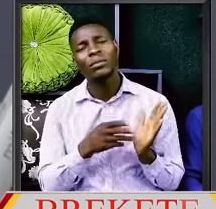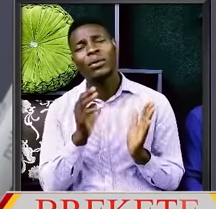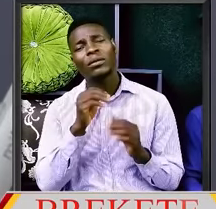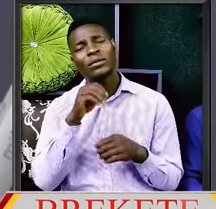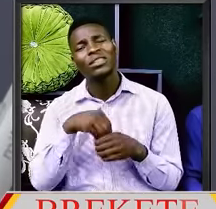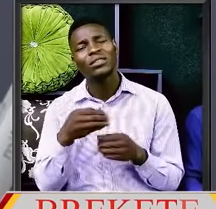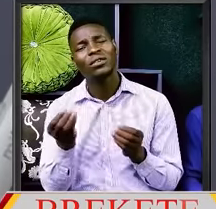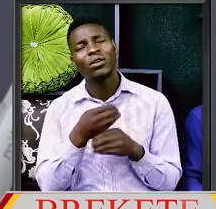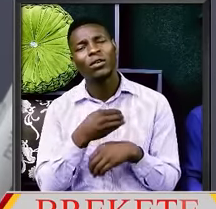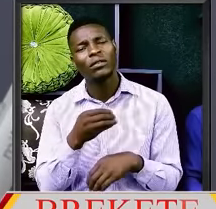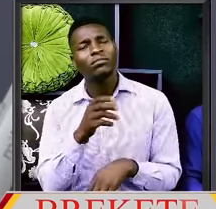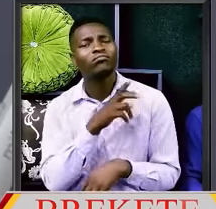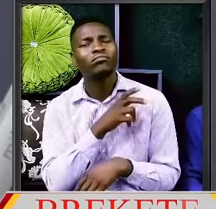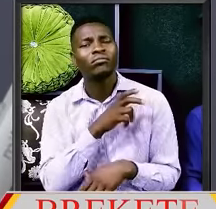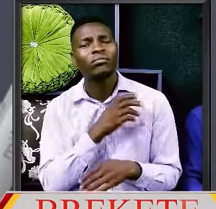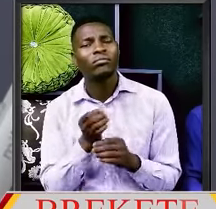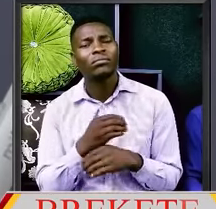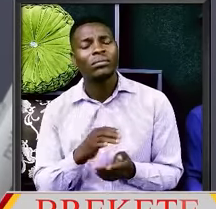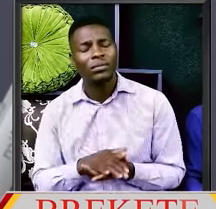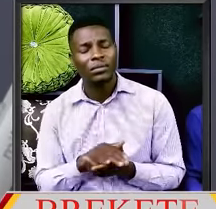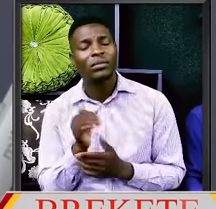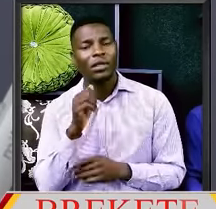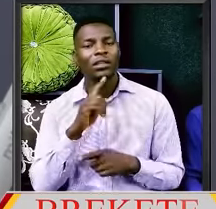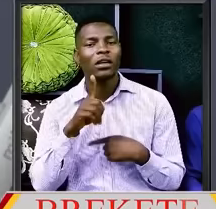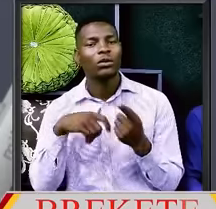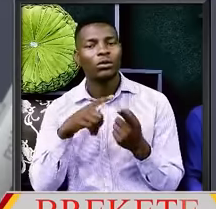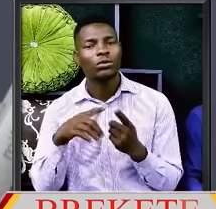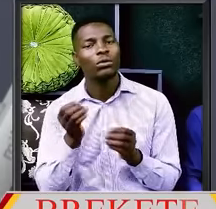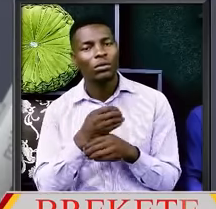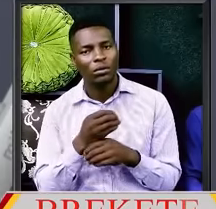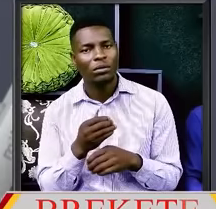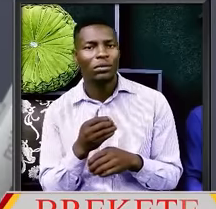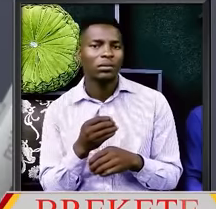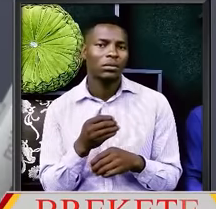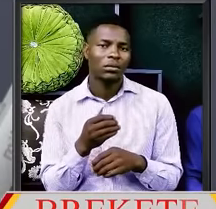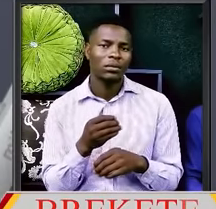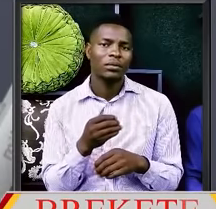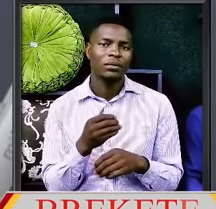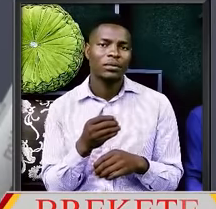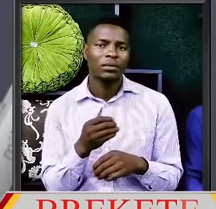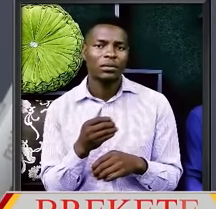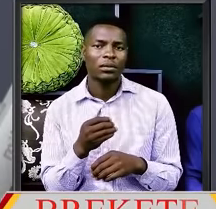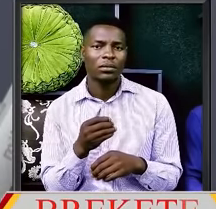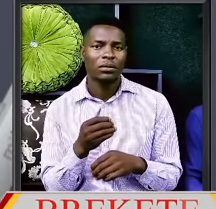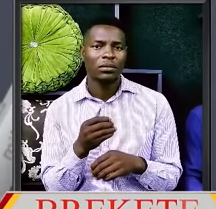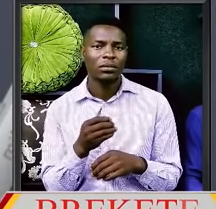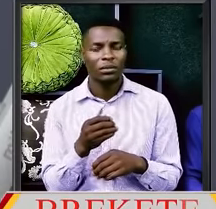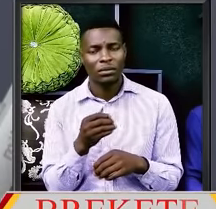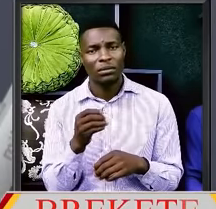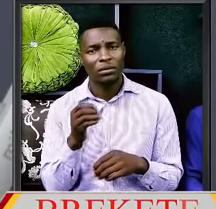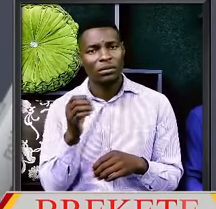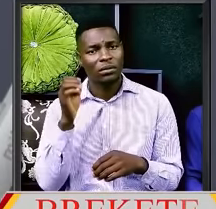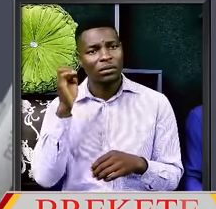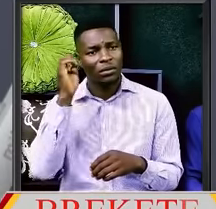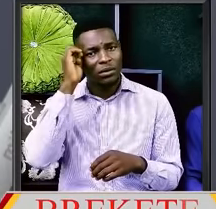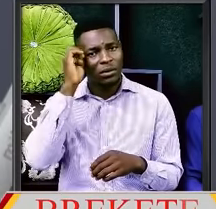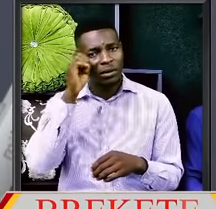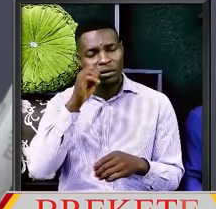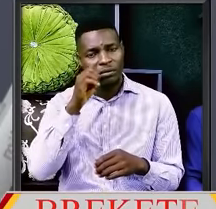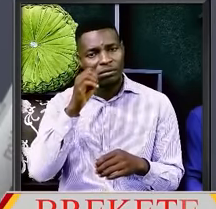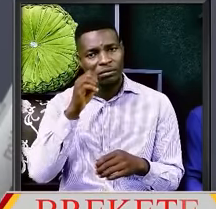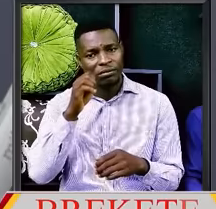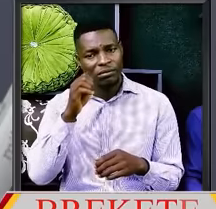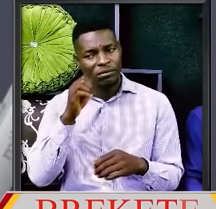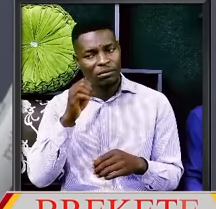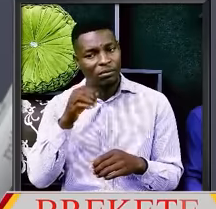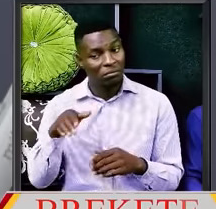office? Yes, I went to their office. They turned me. And they lied to me, say they work for Abaji.